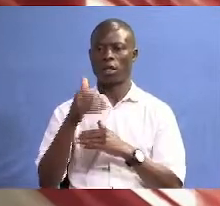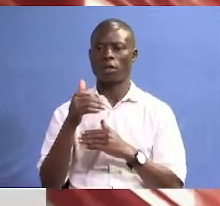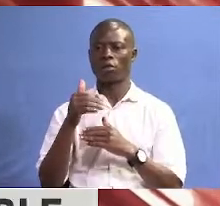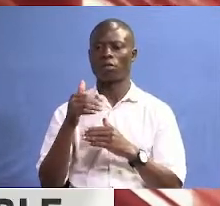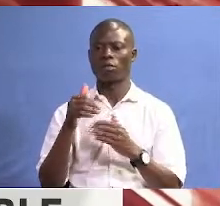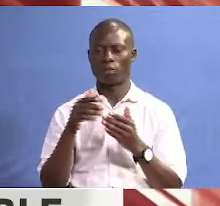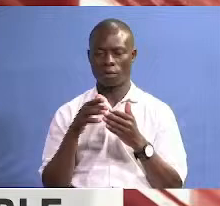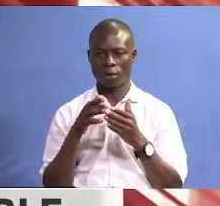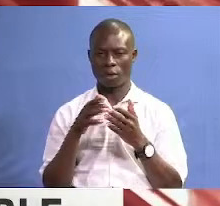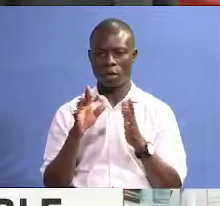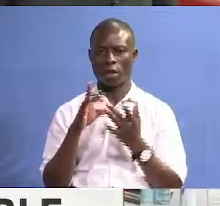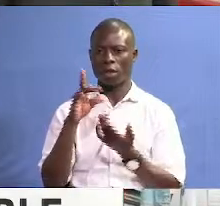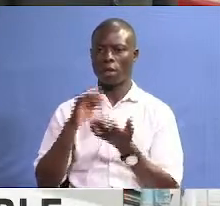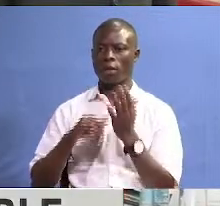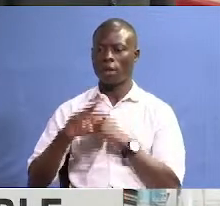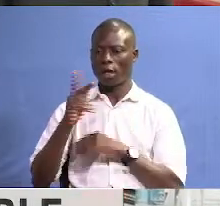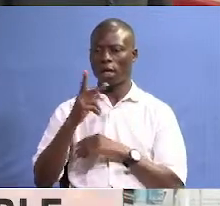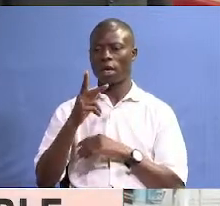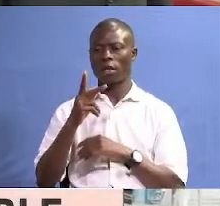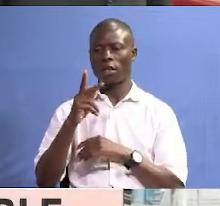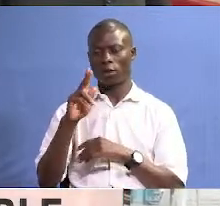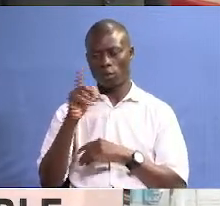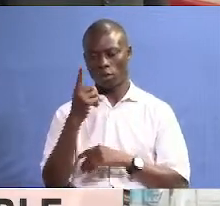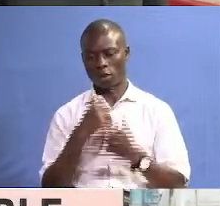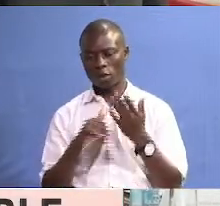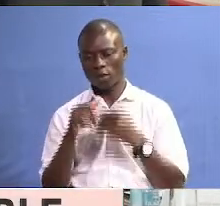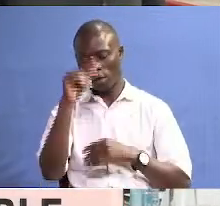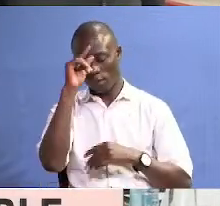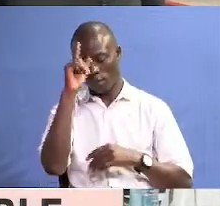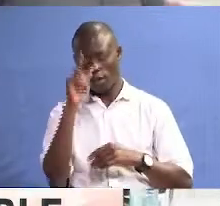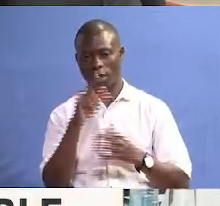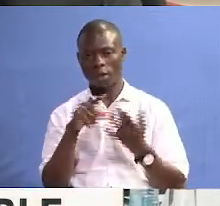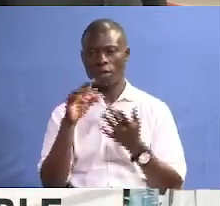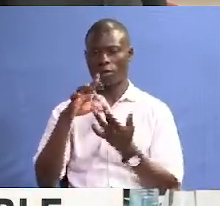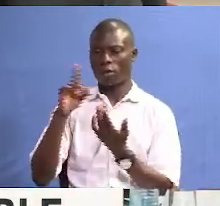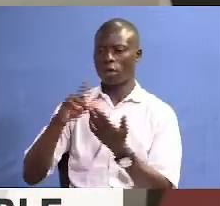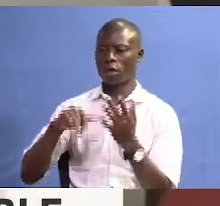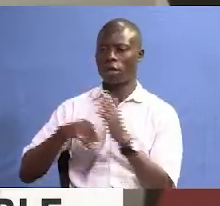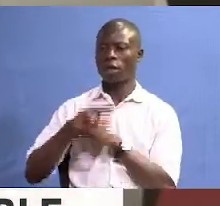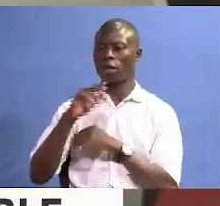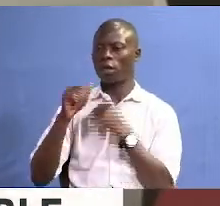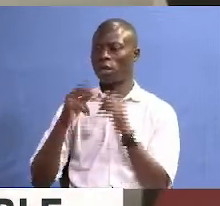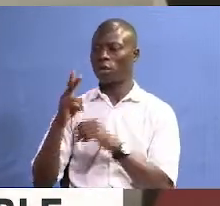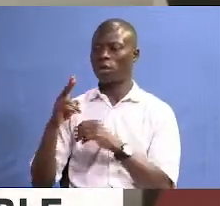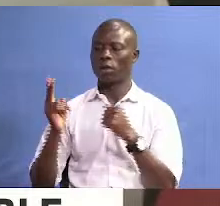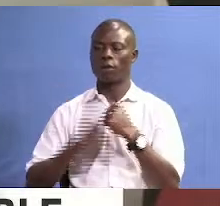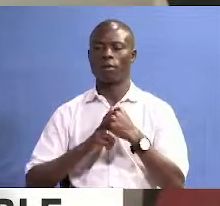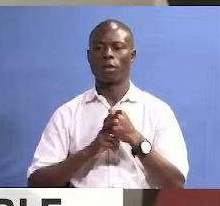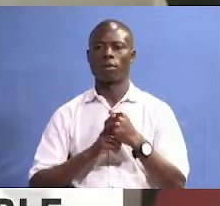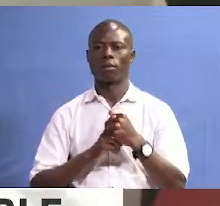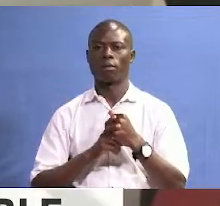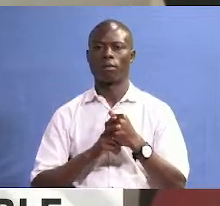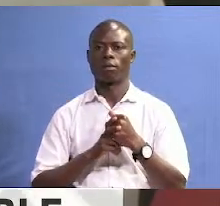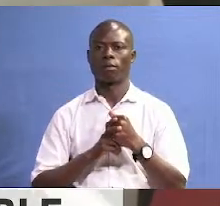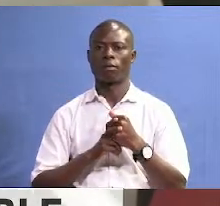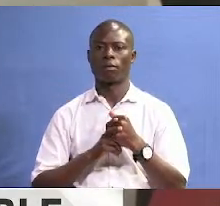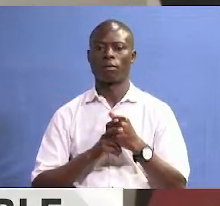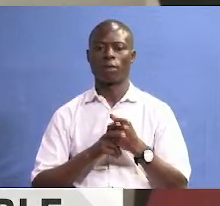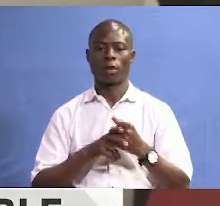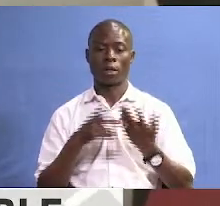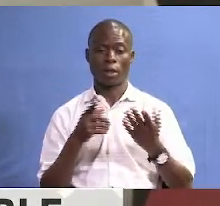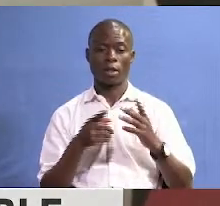elections, the Kenya Kwanza government will seek re-election based on its scorecard. This is a